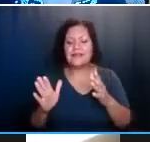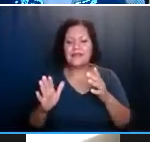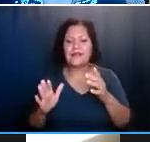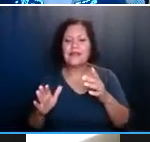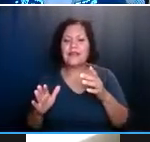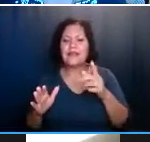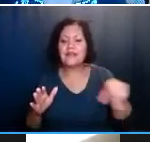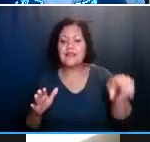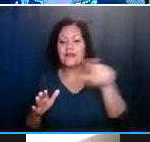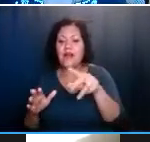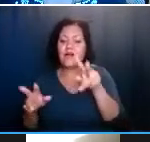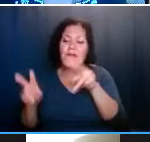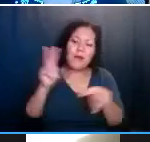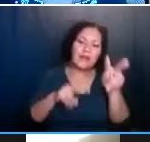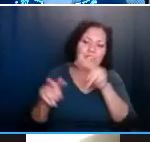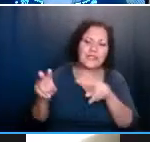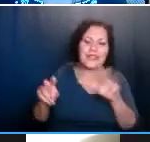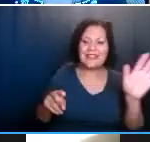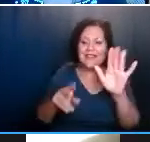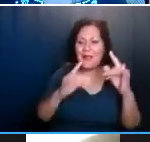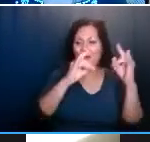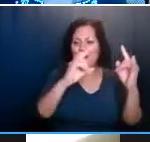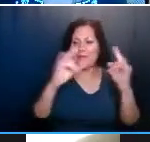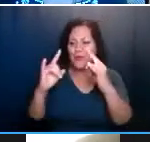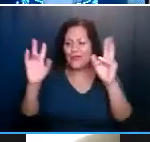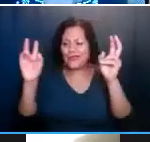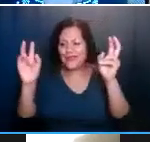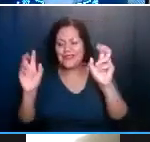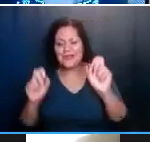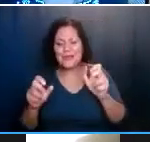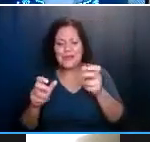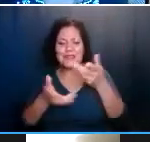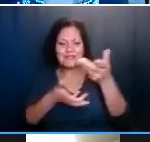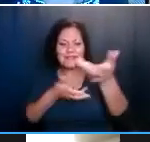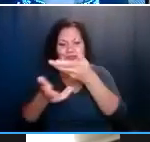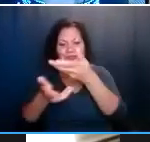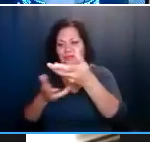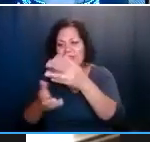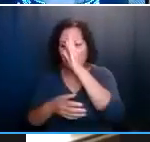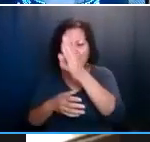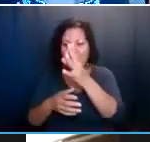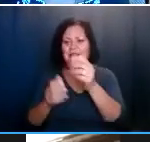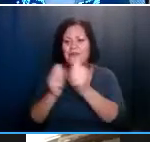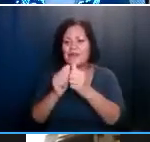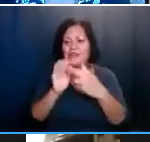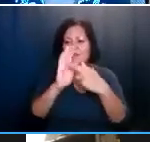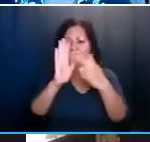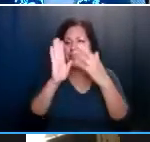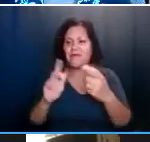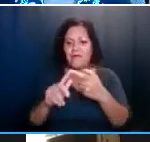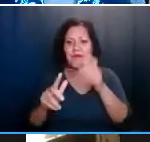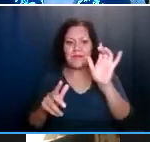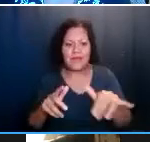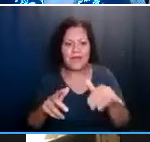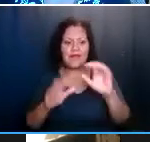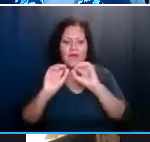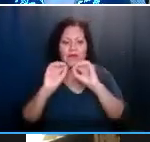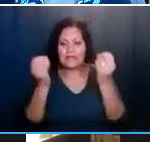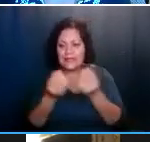booth today, so you can interact directly with the representative from that organization.